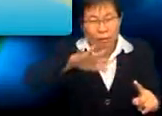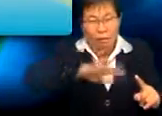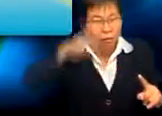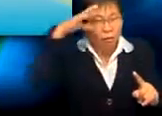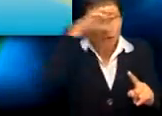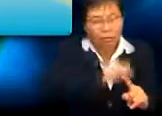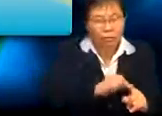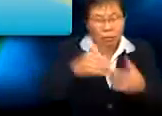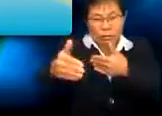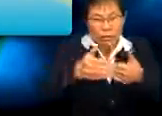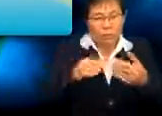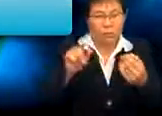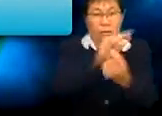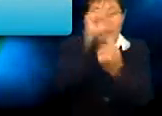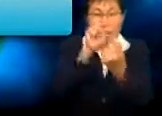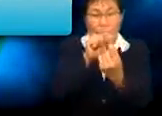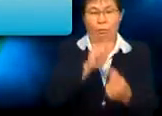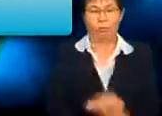is accurate.